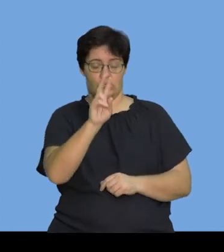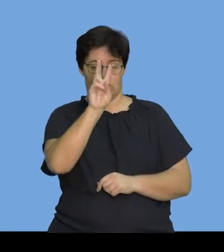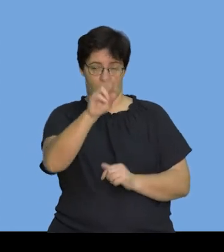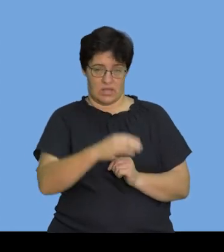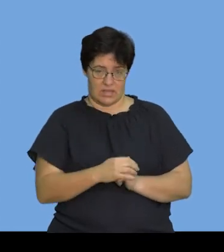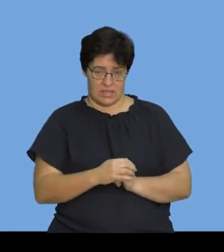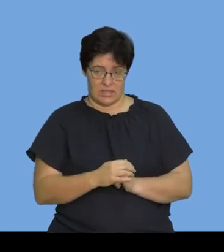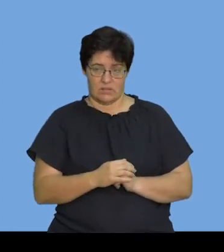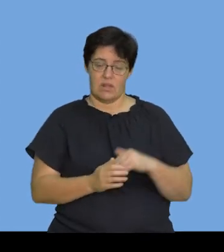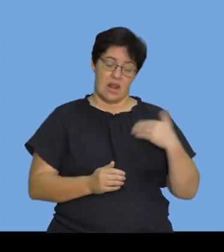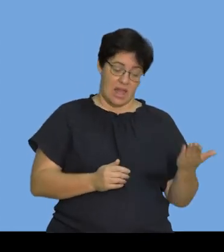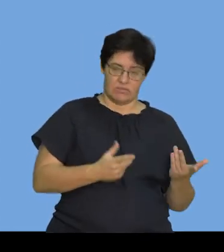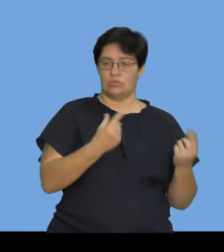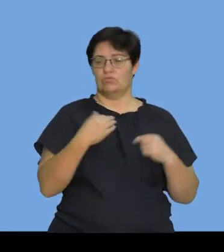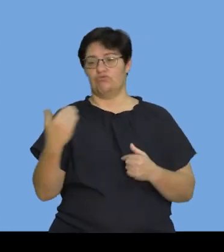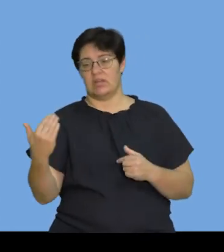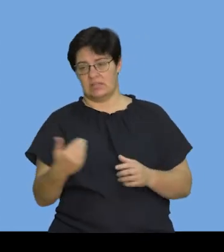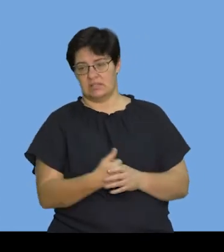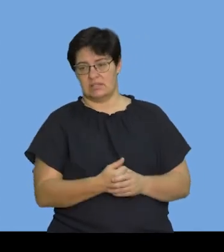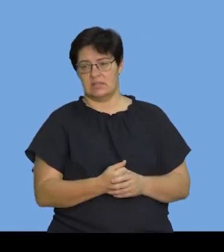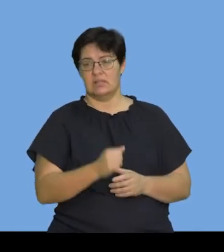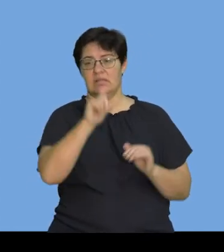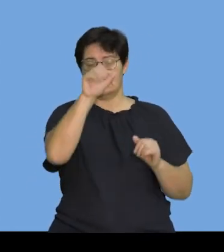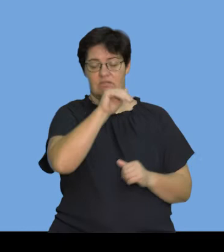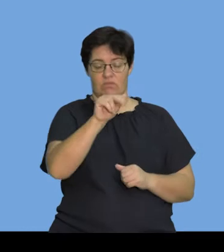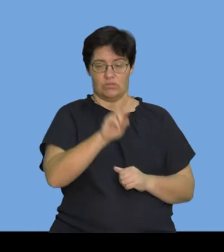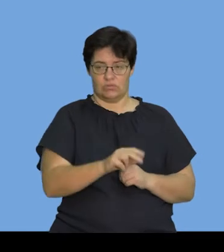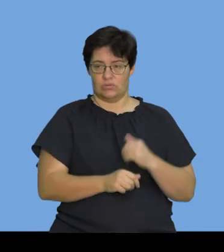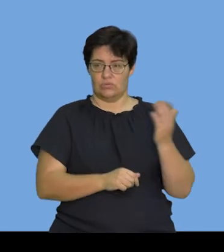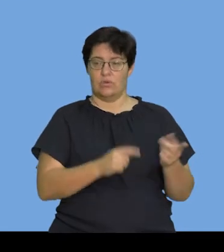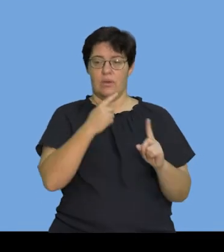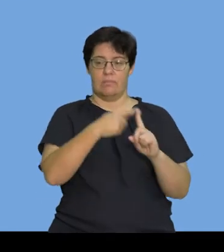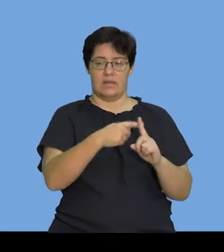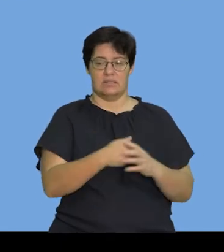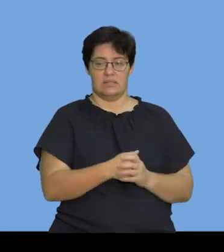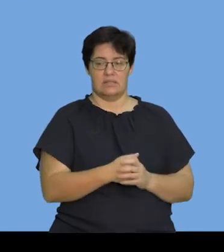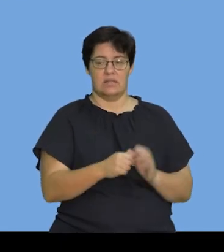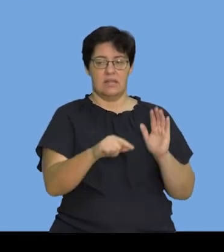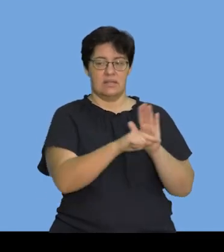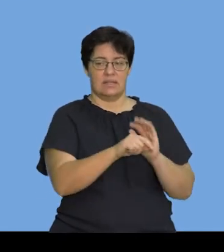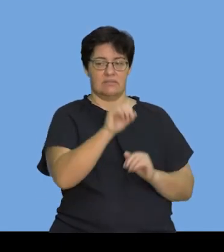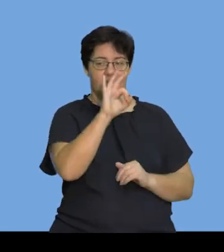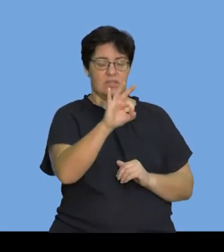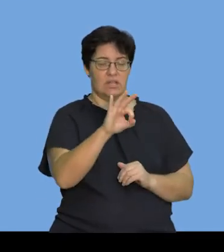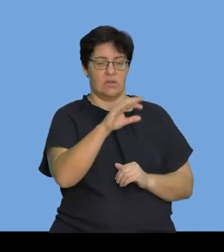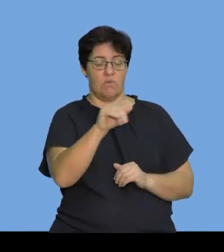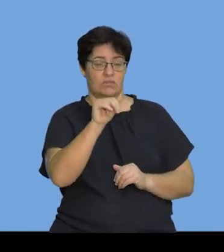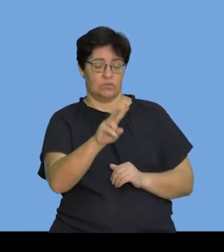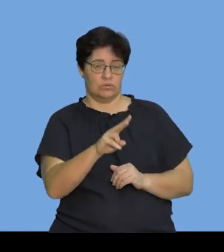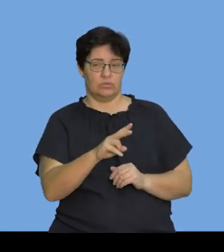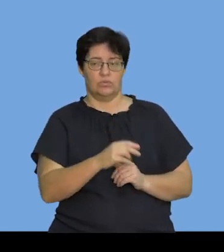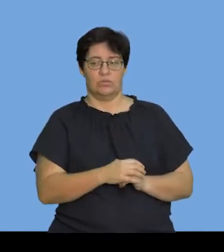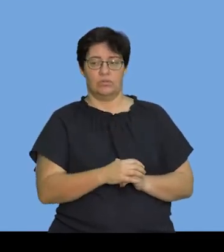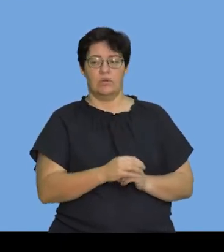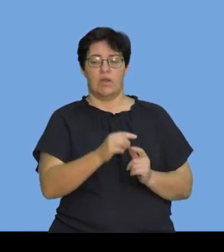the left, you must do on the right. So it's 7 over 2 plus negative 3 over 2 by 1 over